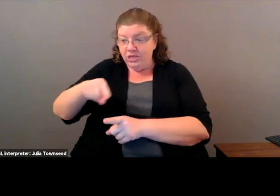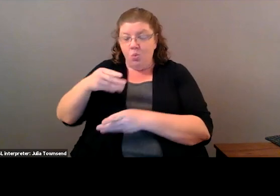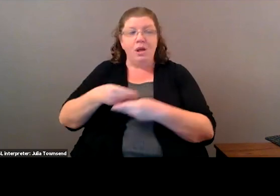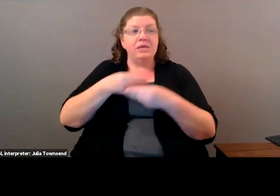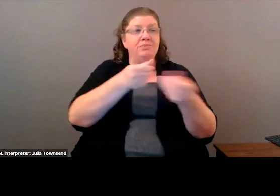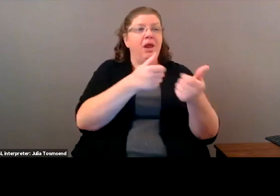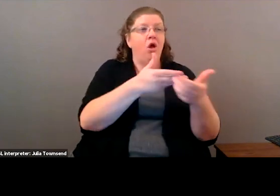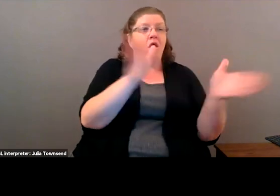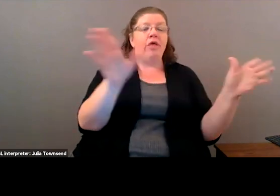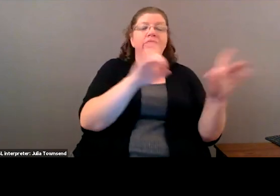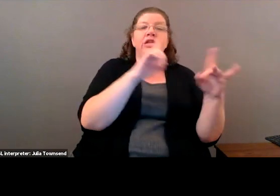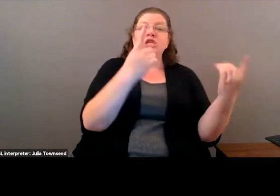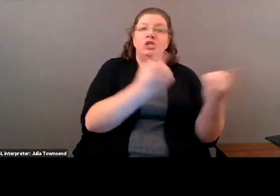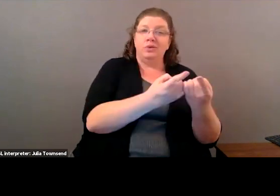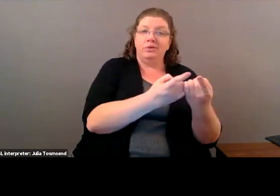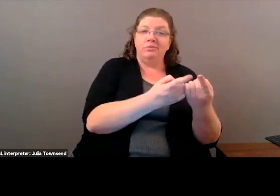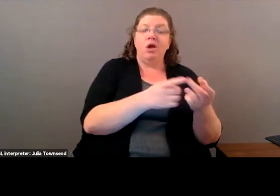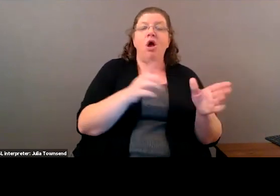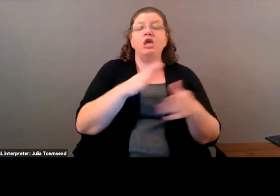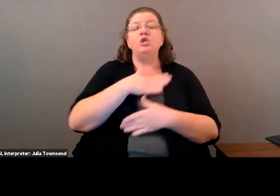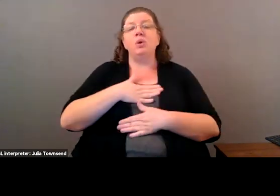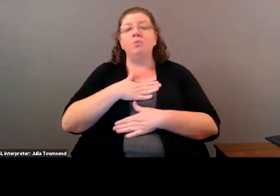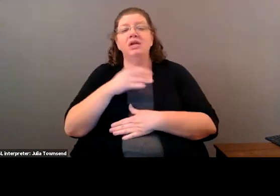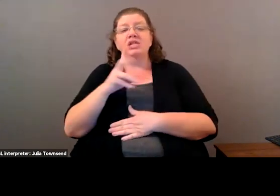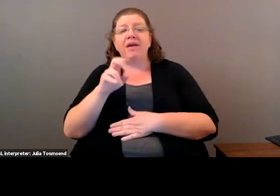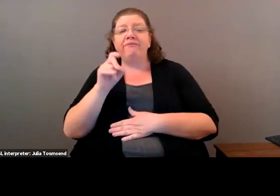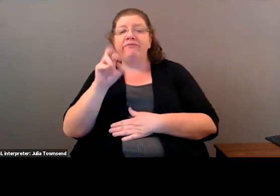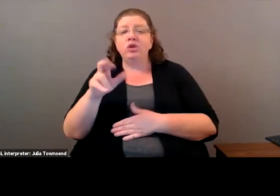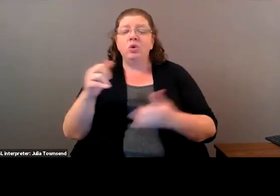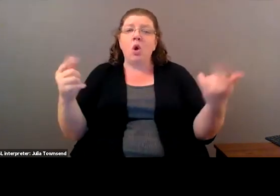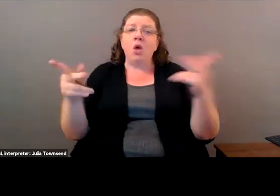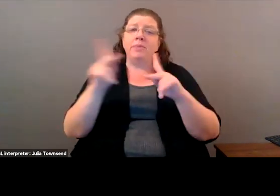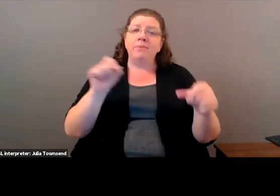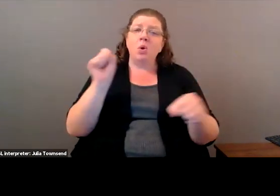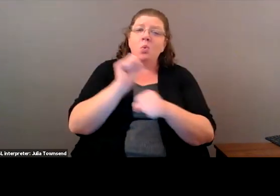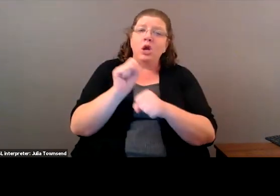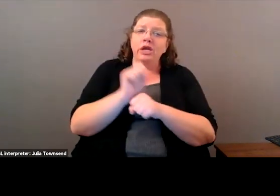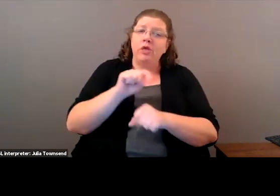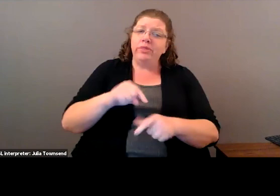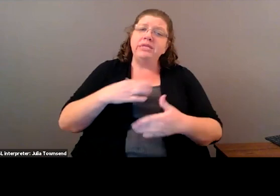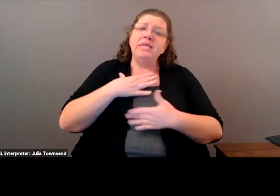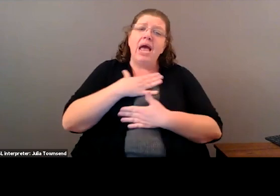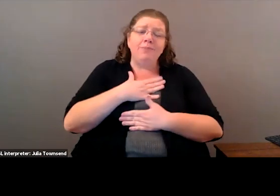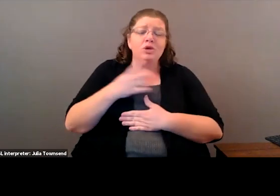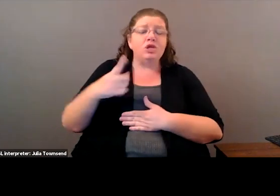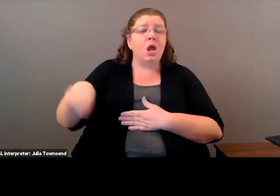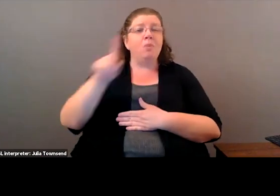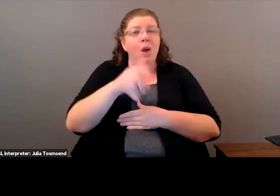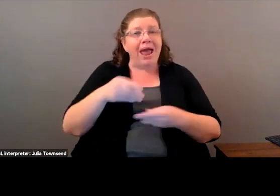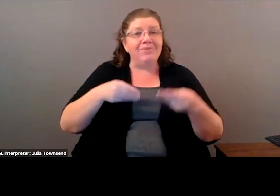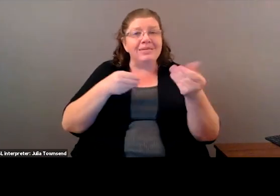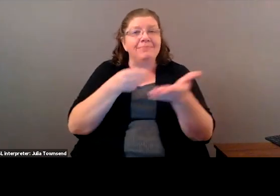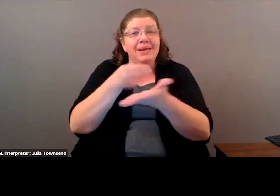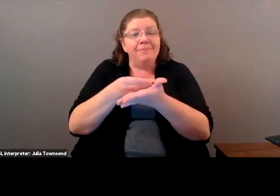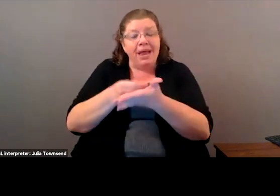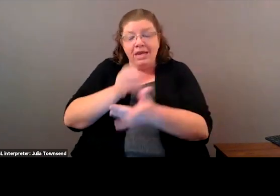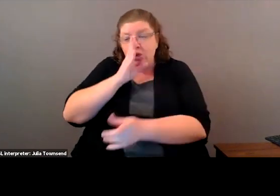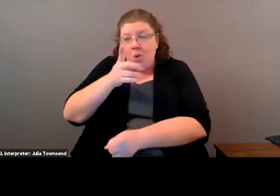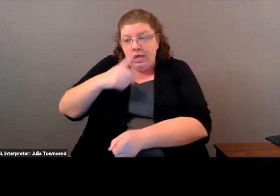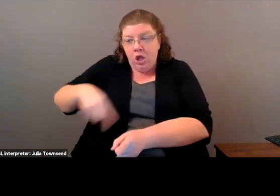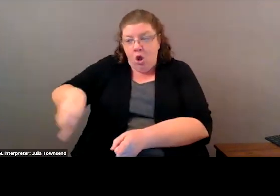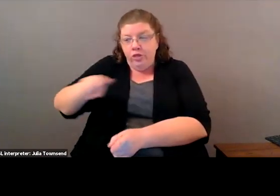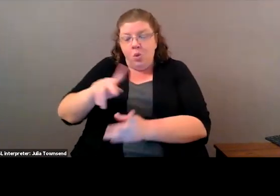I also want to appreciate Victor and all the people working on this, but we have to spend money directly on those kids, and we can't